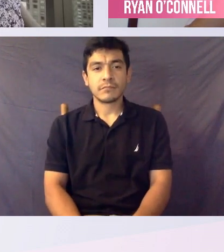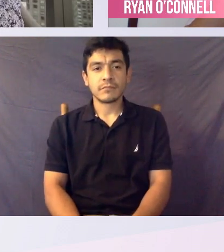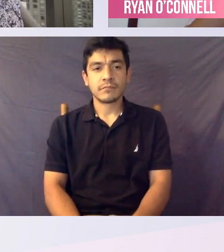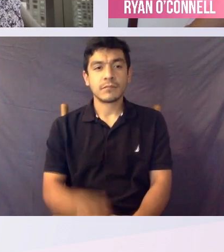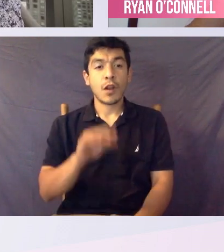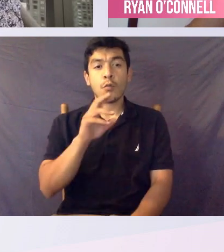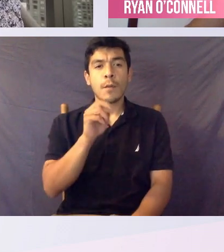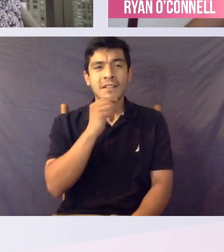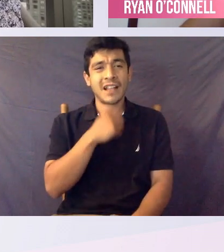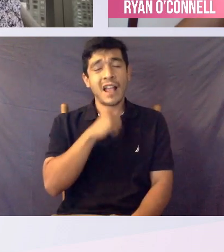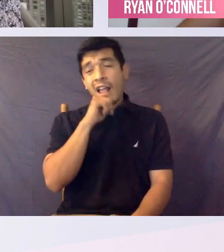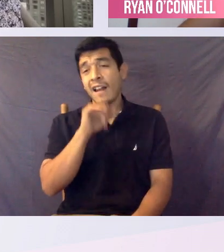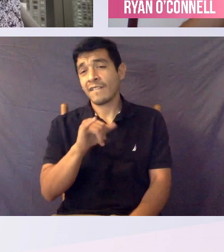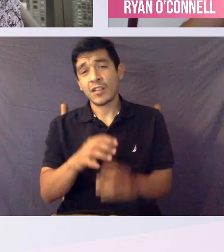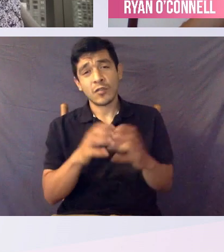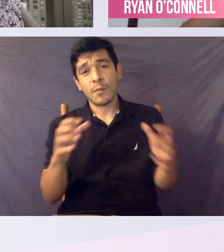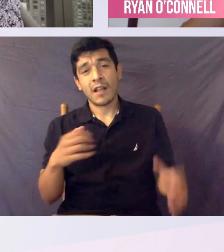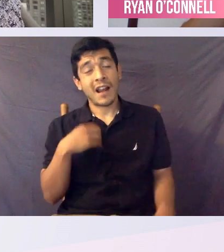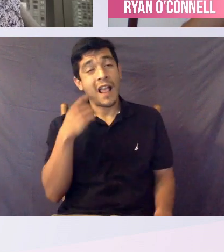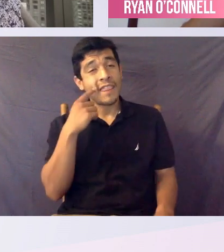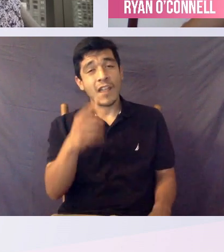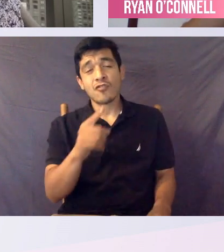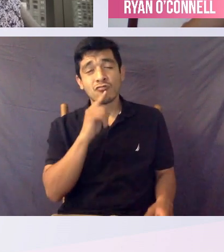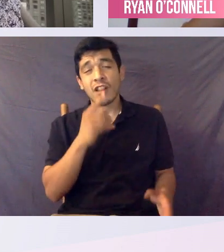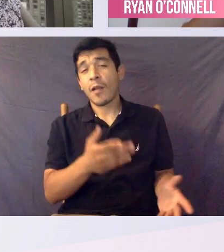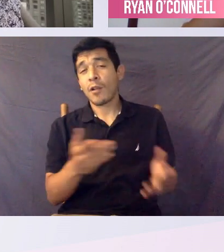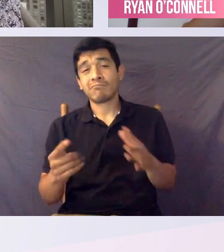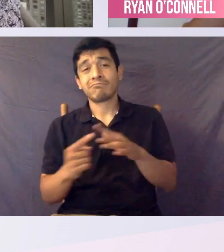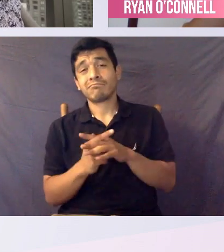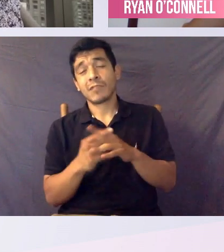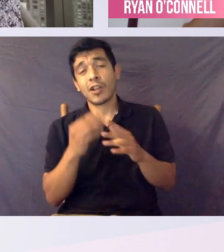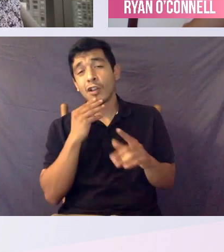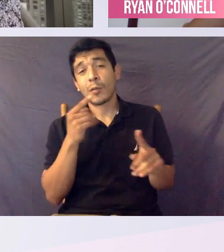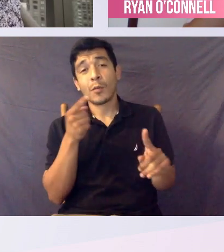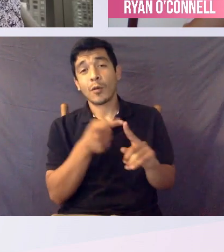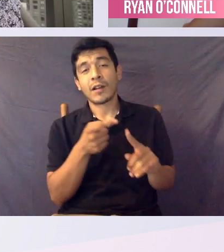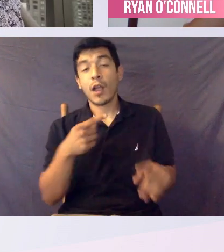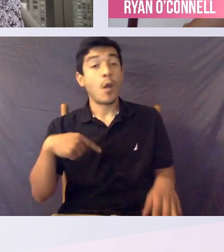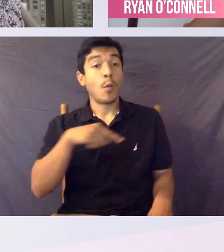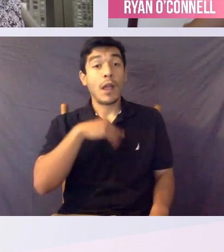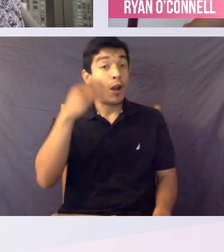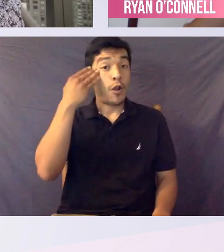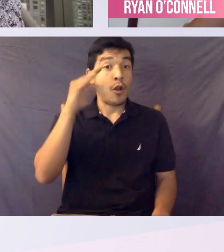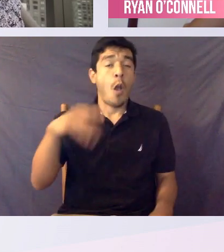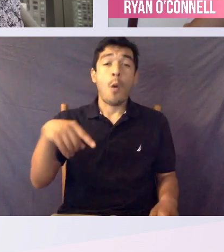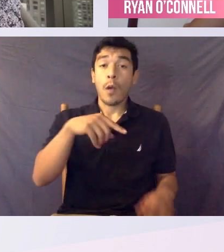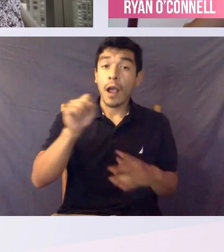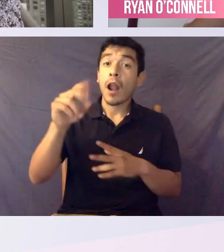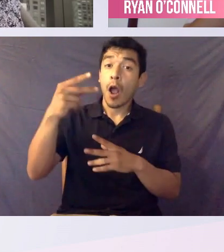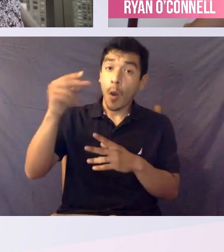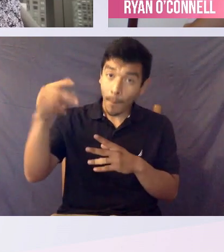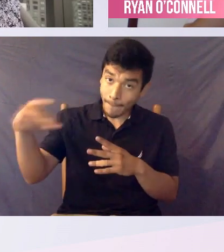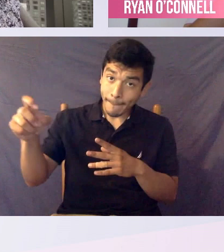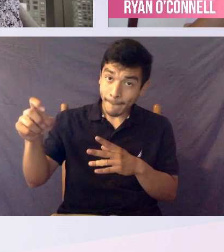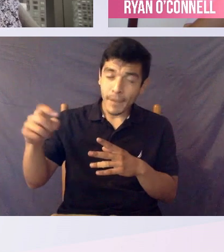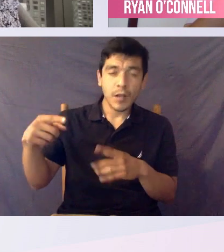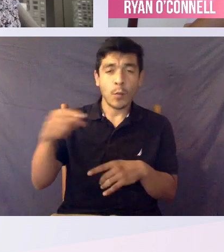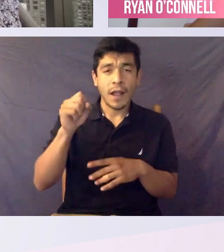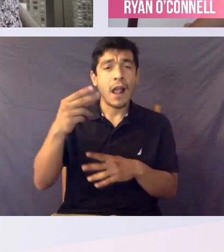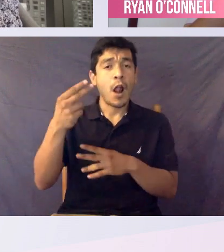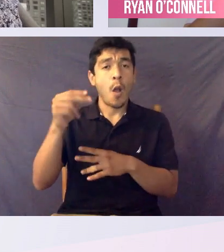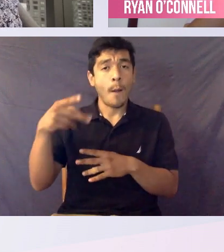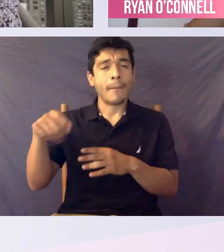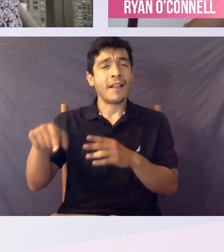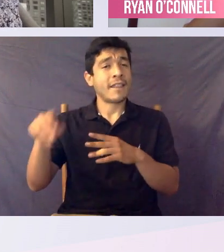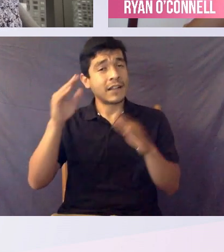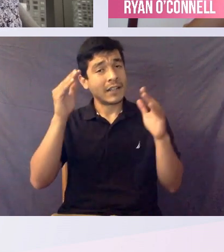I love that so much. And look, I think you actually bring up an incredible point. We don't know, we can hope, right? We can hope that this summer opened up some